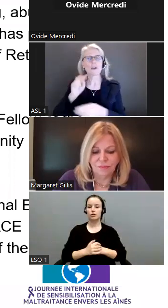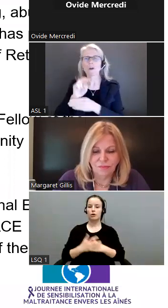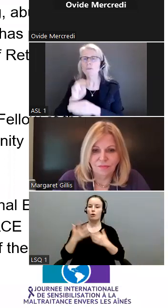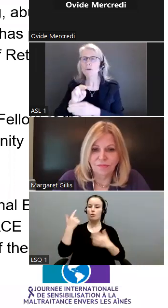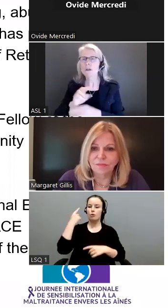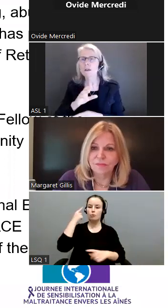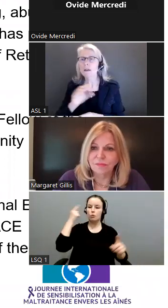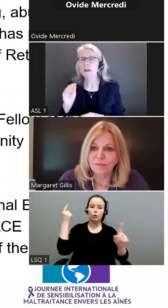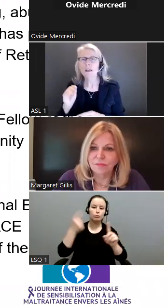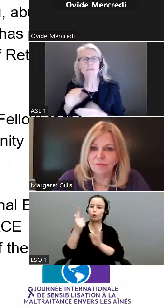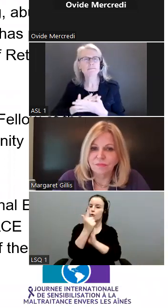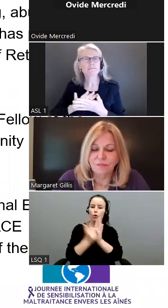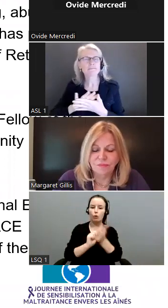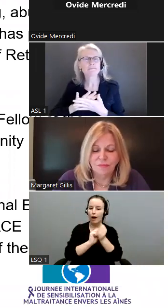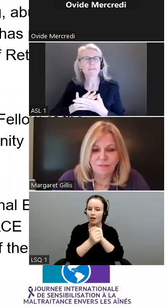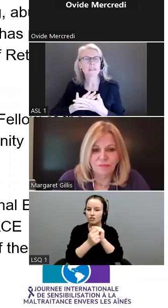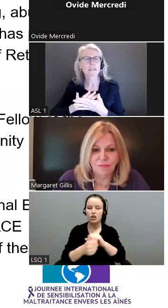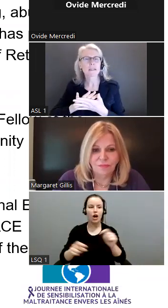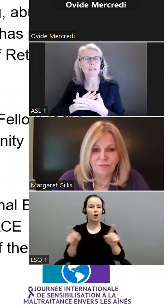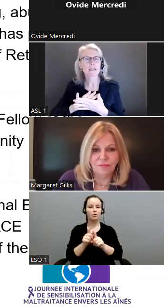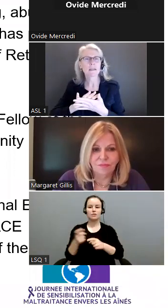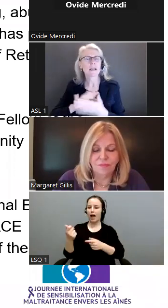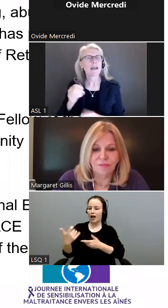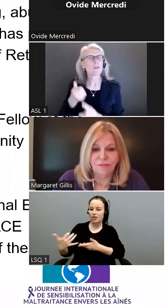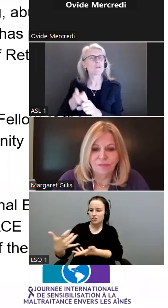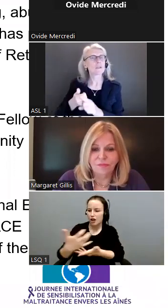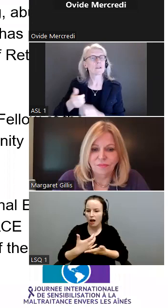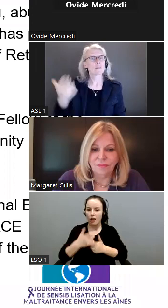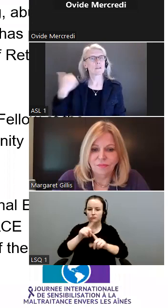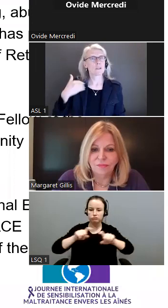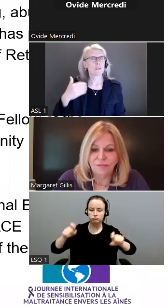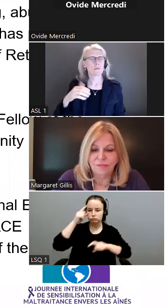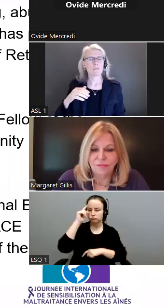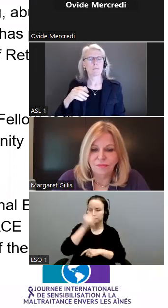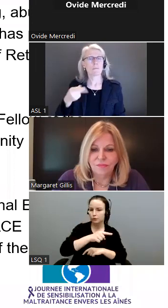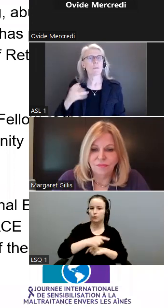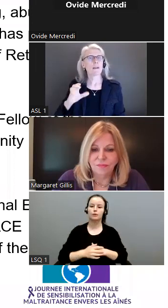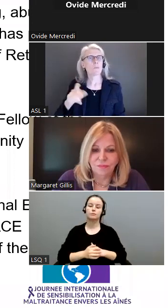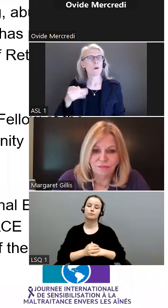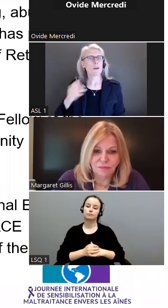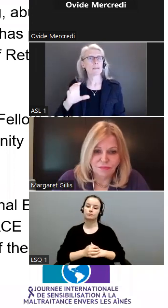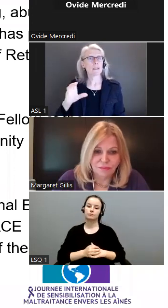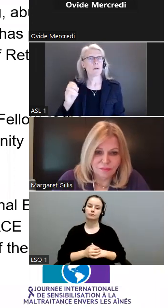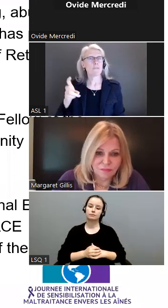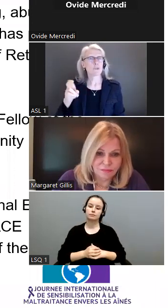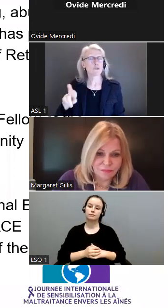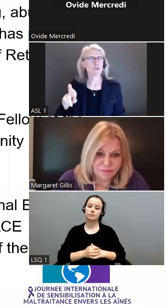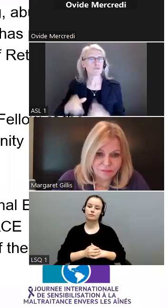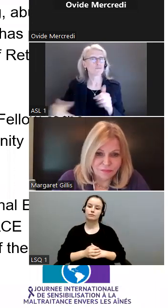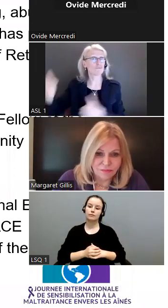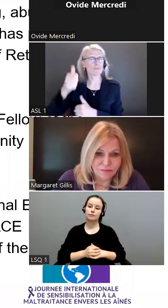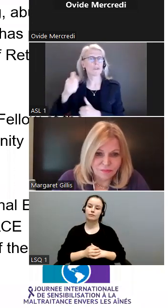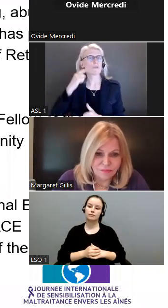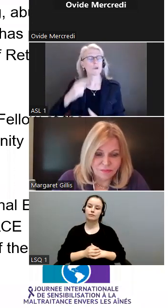was previously the Chief Public Policy Officer at the Canadian Association of Retired Persons and the